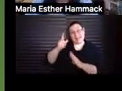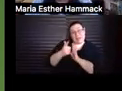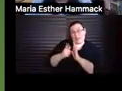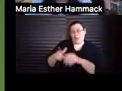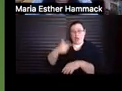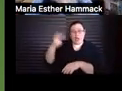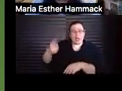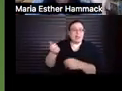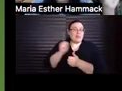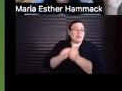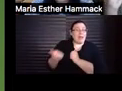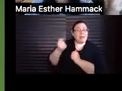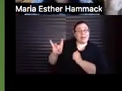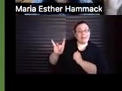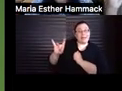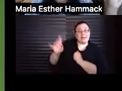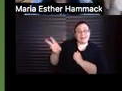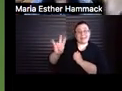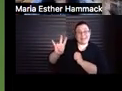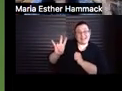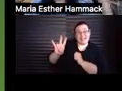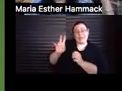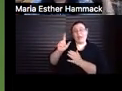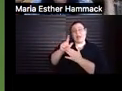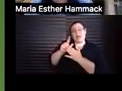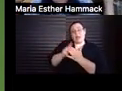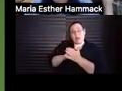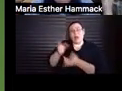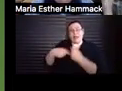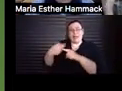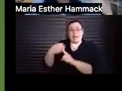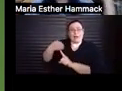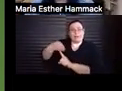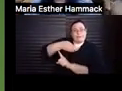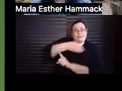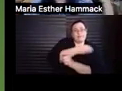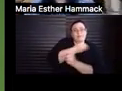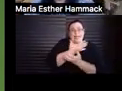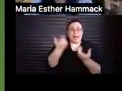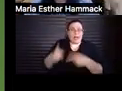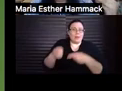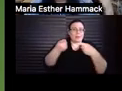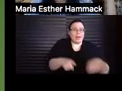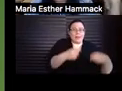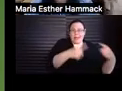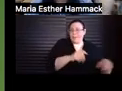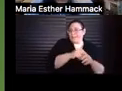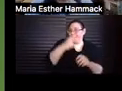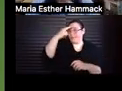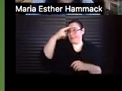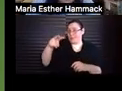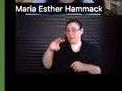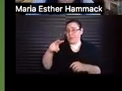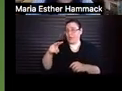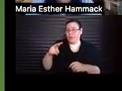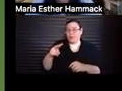passed in 1857, but this law was prompted by a lot of the things that were happening in Mexico as early as